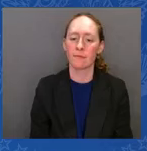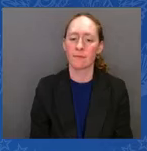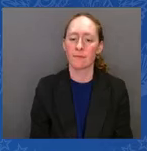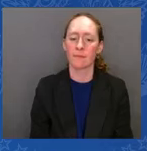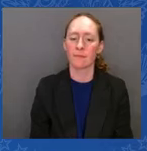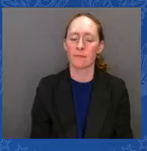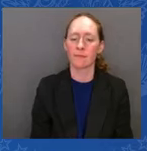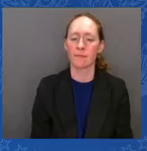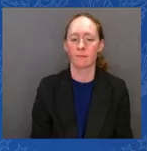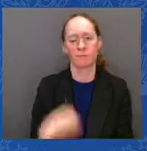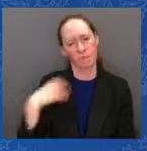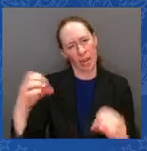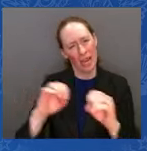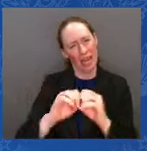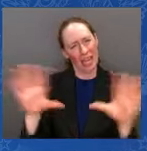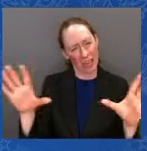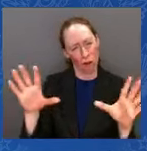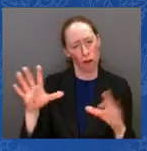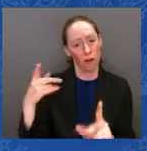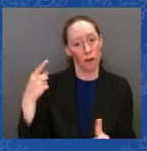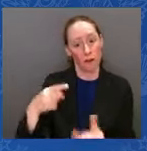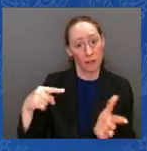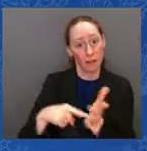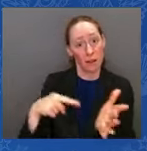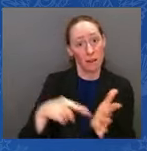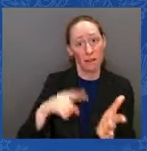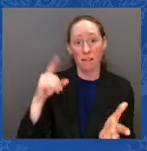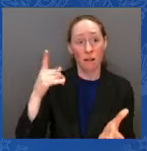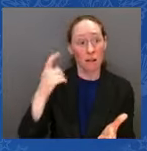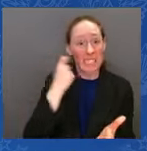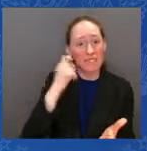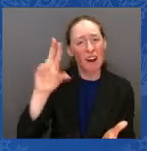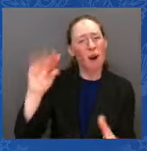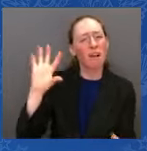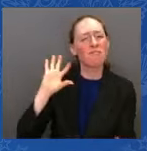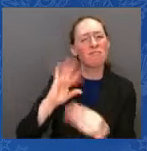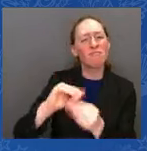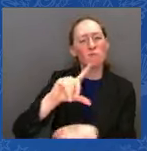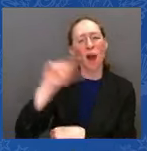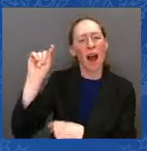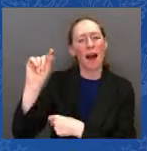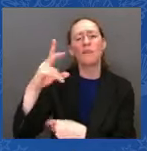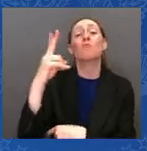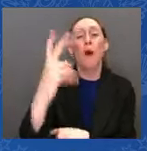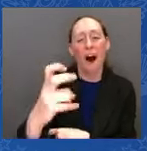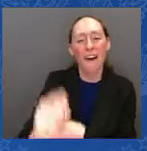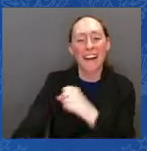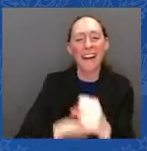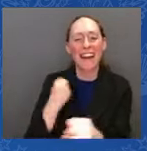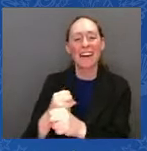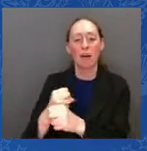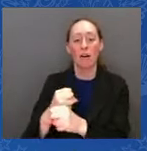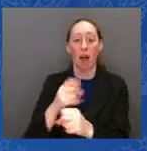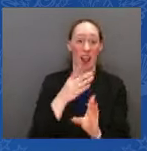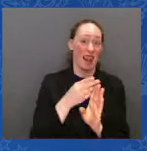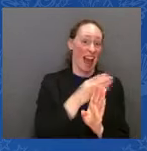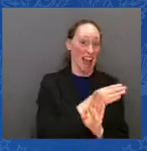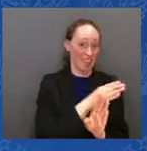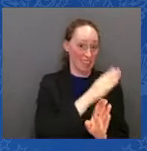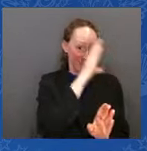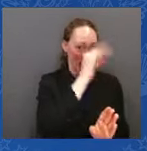years. The last administration alone, the last guy who served in this office for 4 years, increased